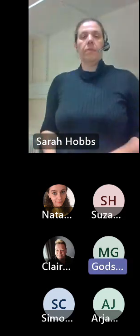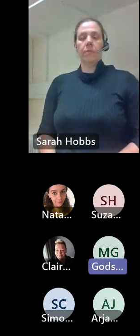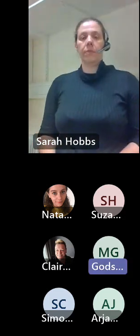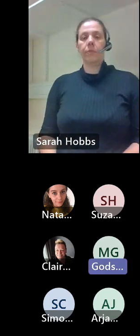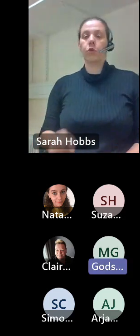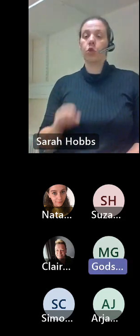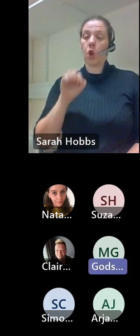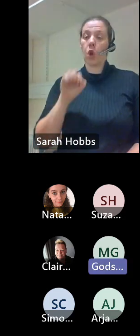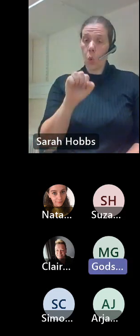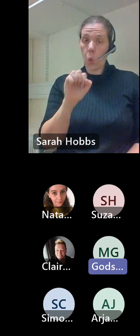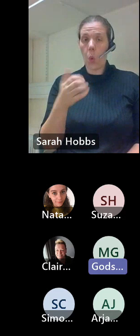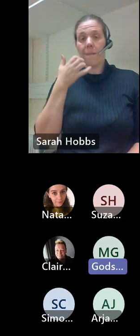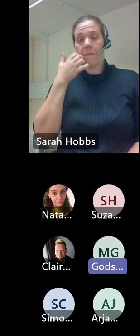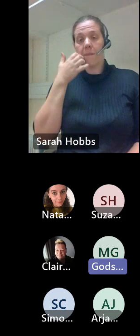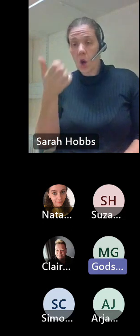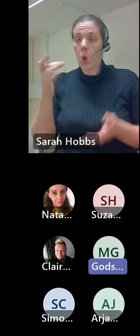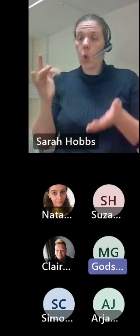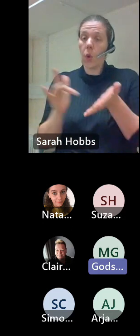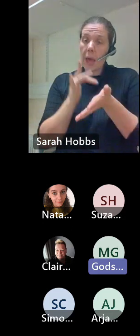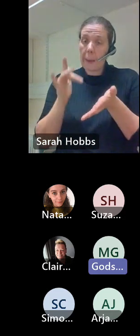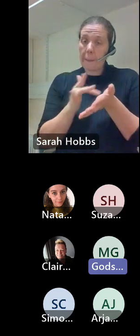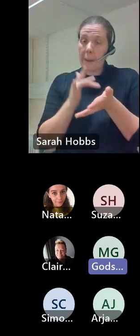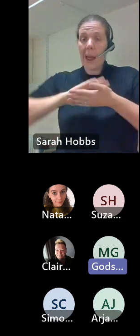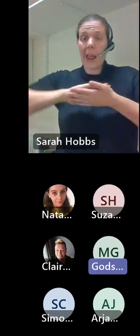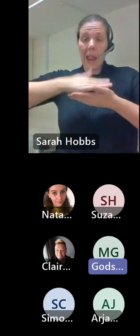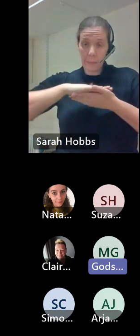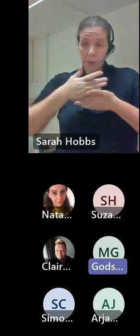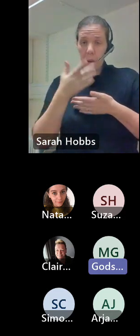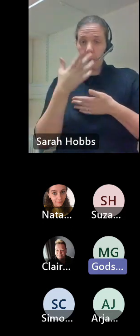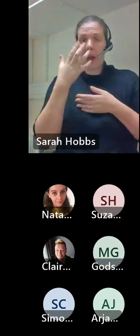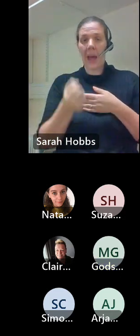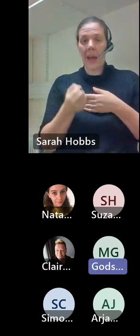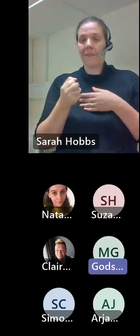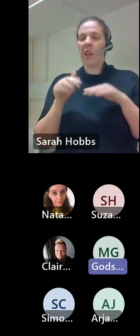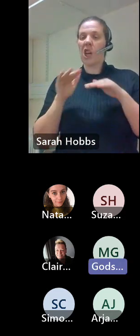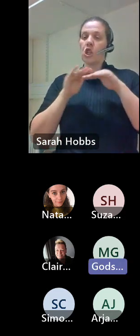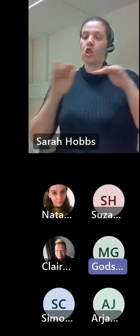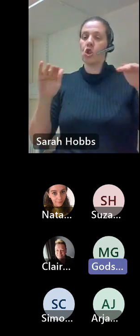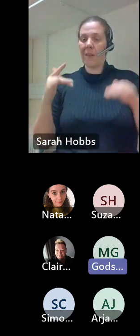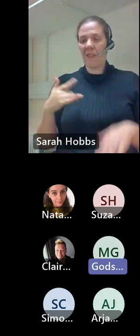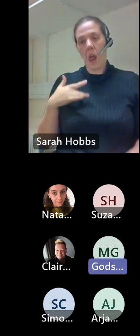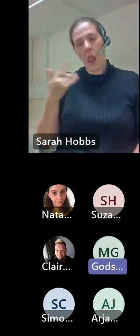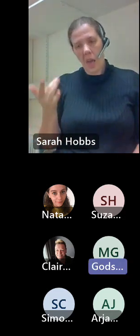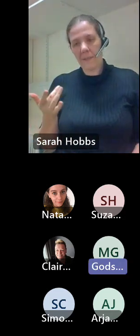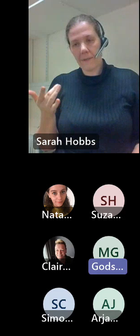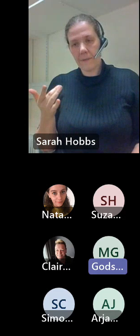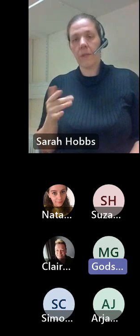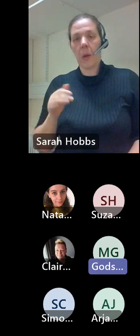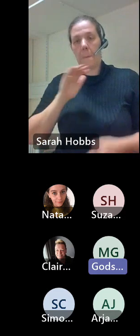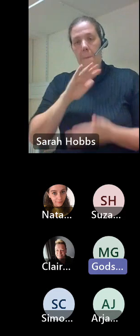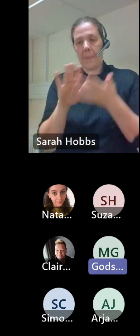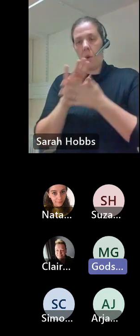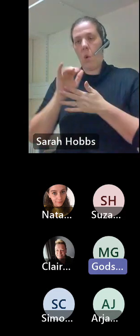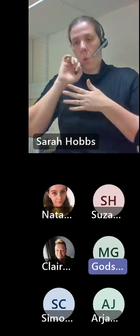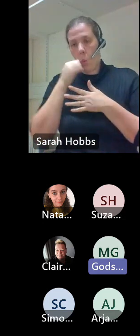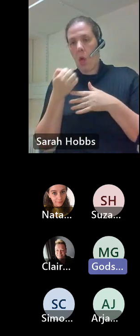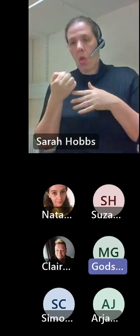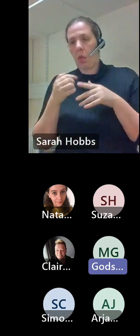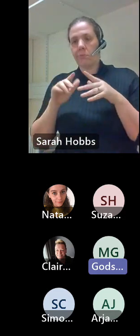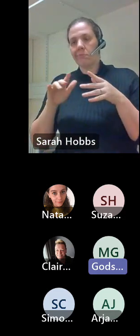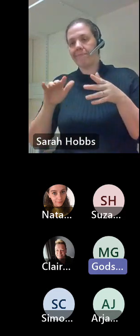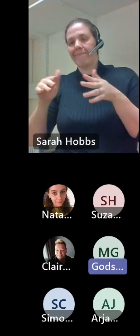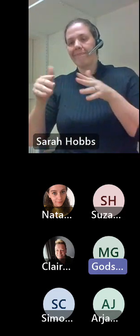Your devices. Whatever device you're using today has a shelf life, but equally to that, it needs to have an operating system. And